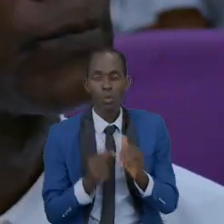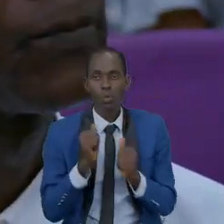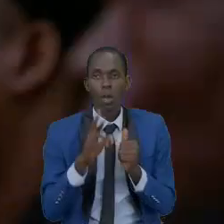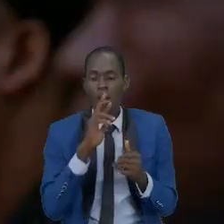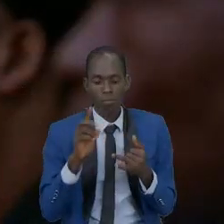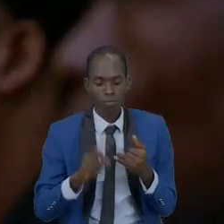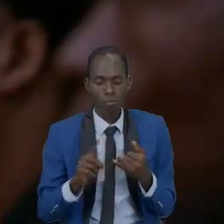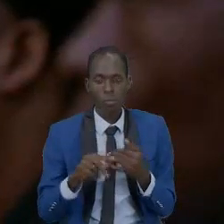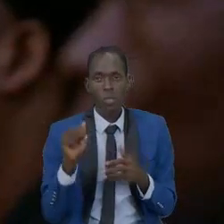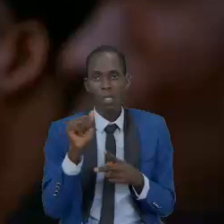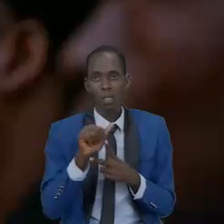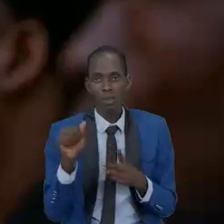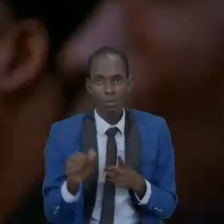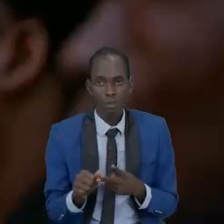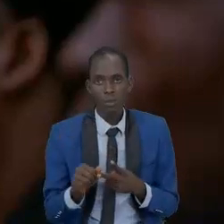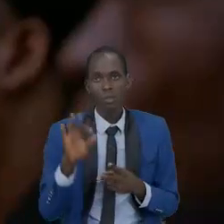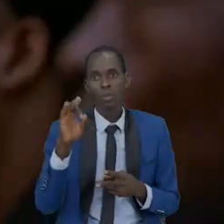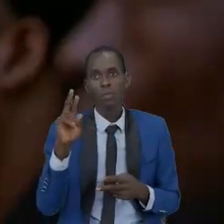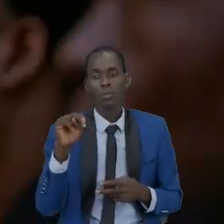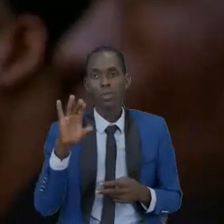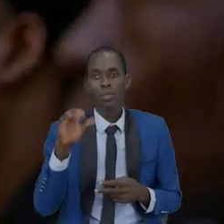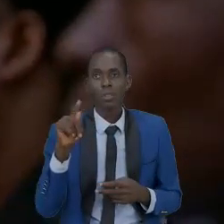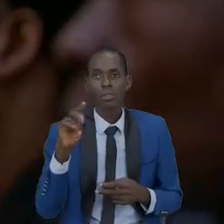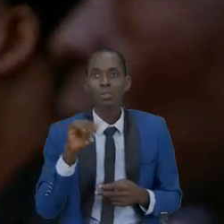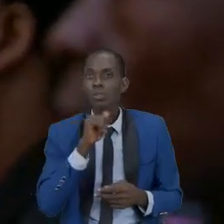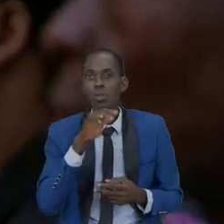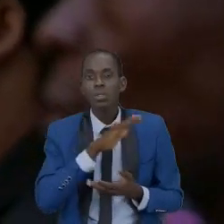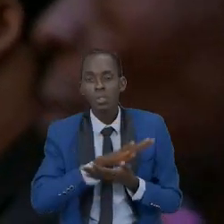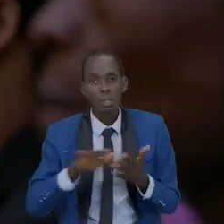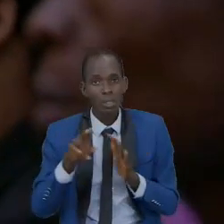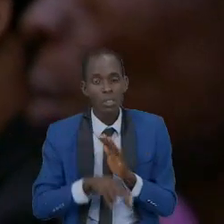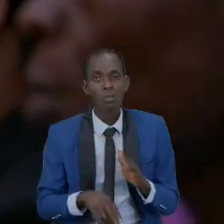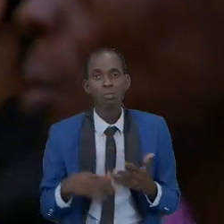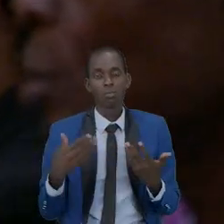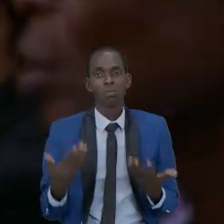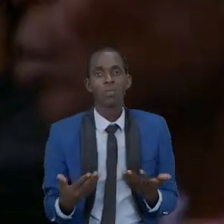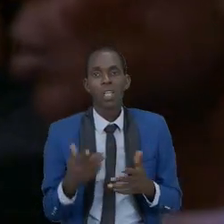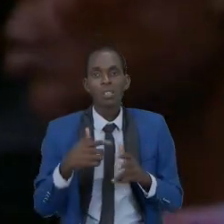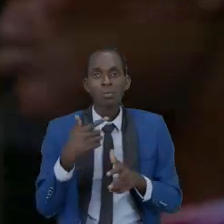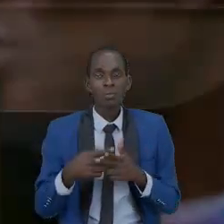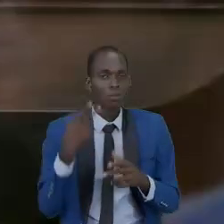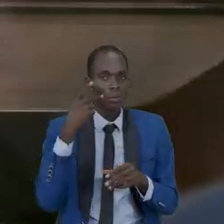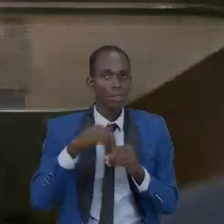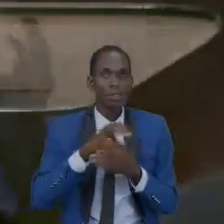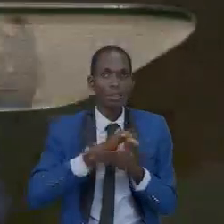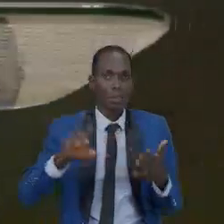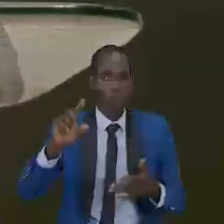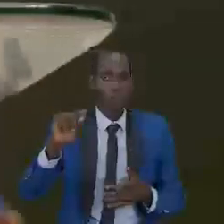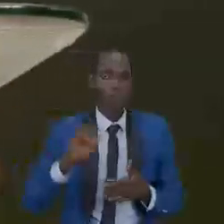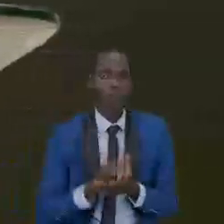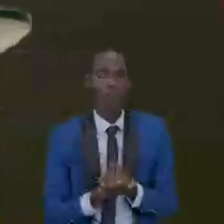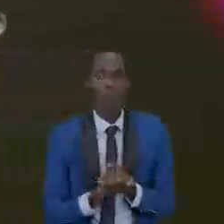adultery, fornication, uncleanness, lasciviousness. Then in verse 20, it